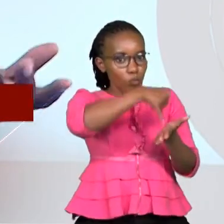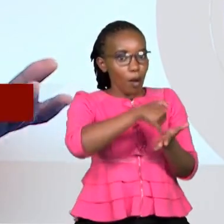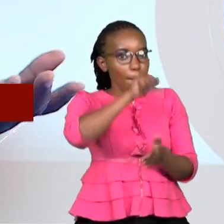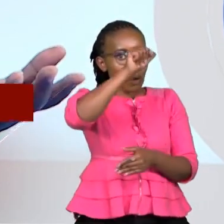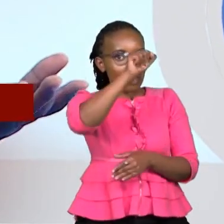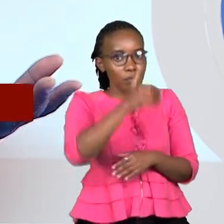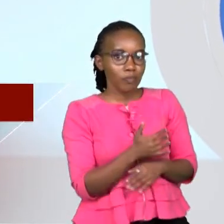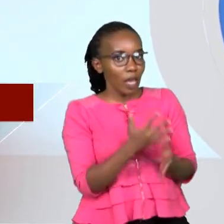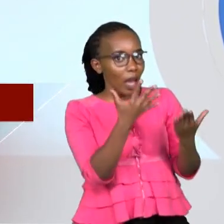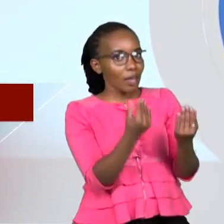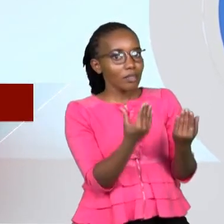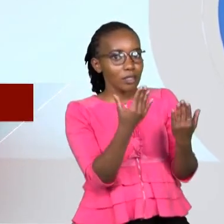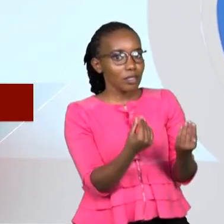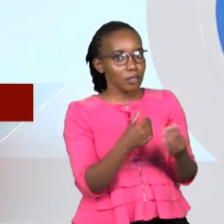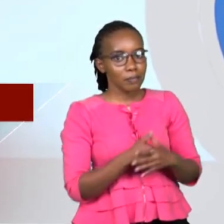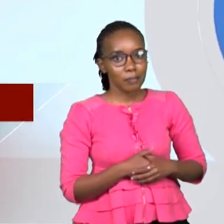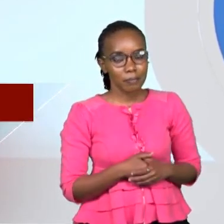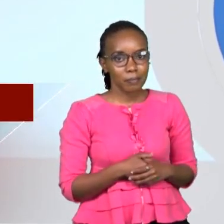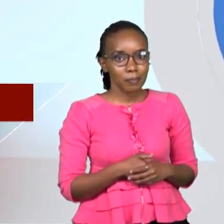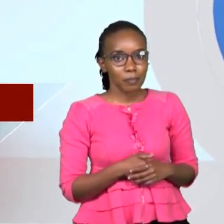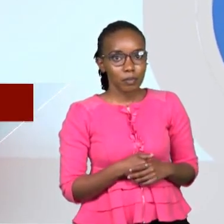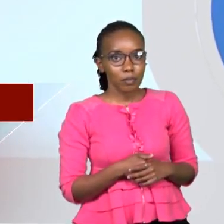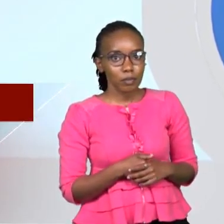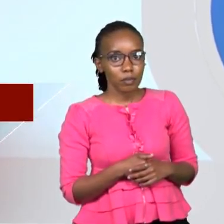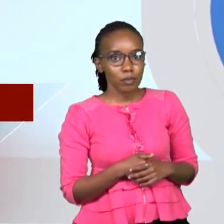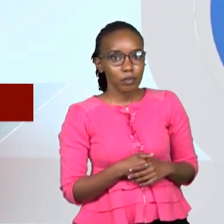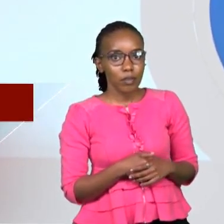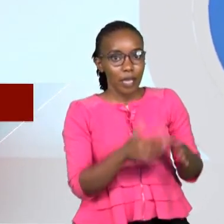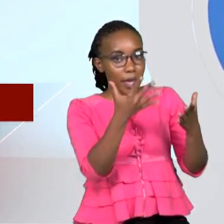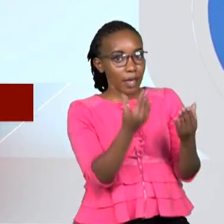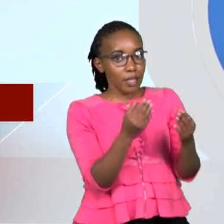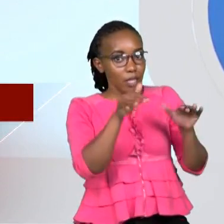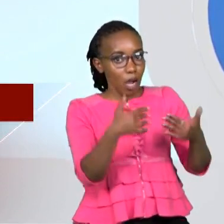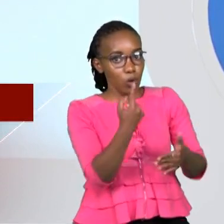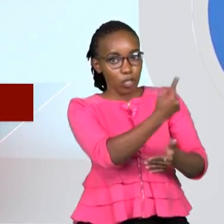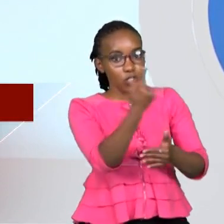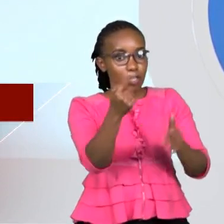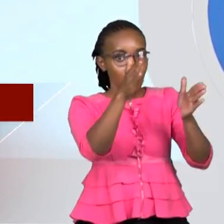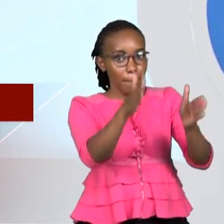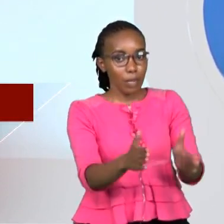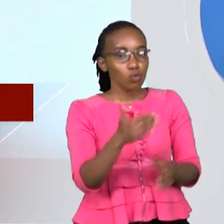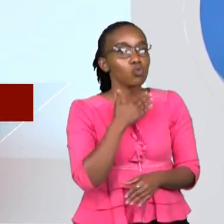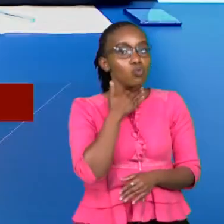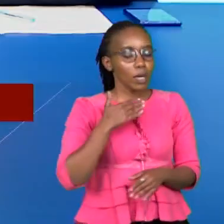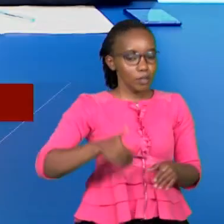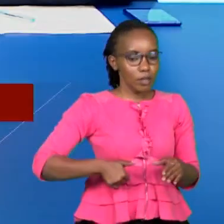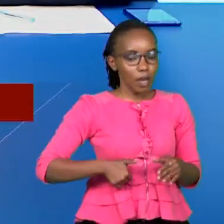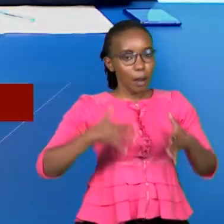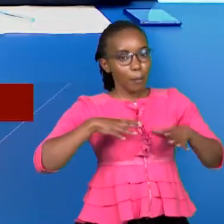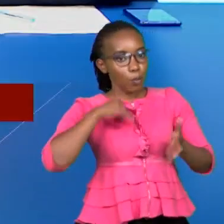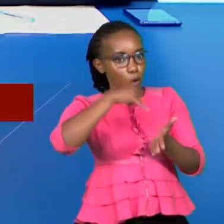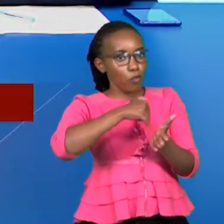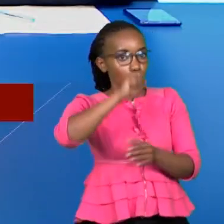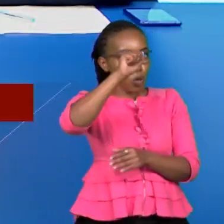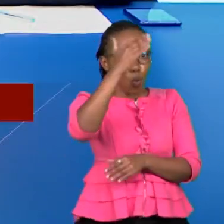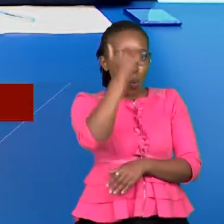so easy now. It's easy in that everybody's demanding that the younger people get into politics because they're